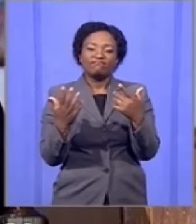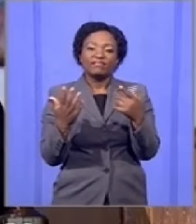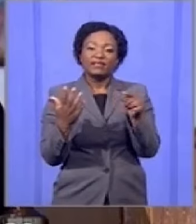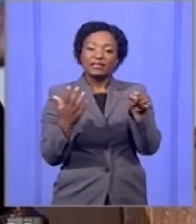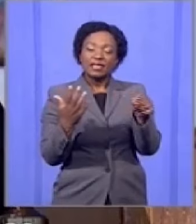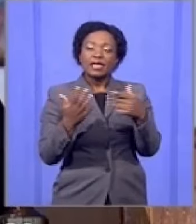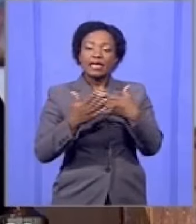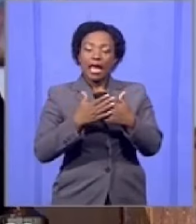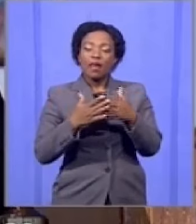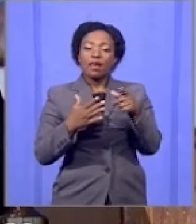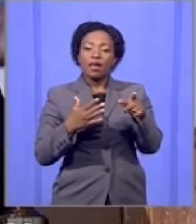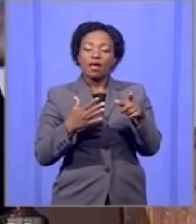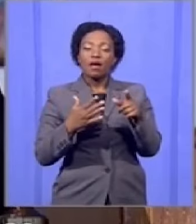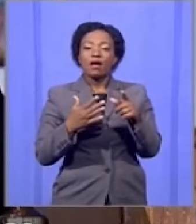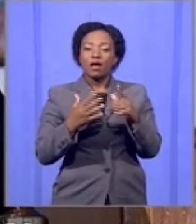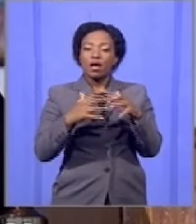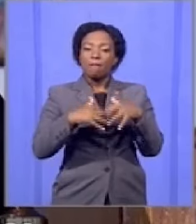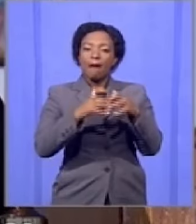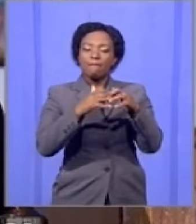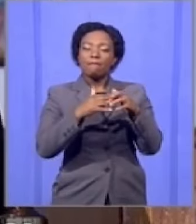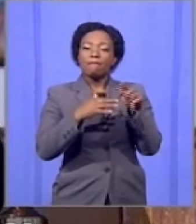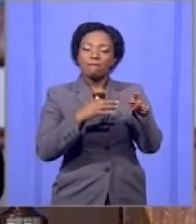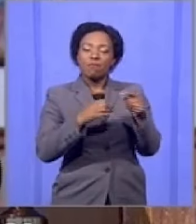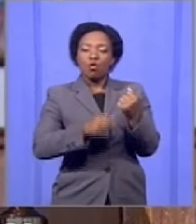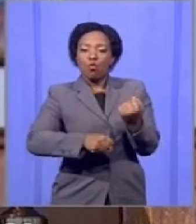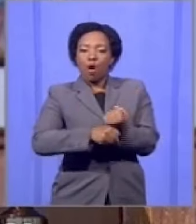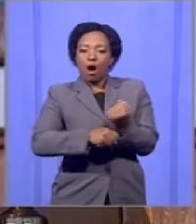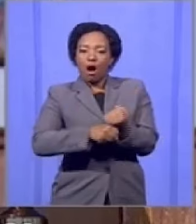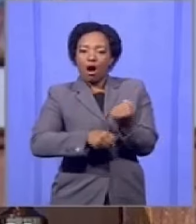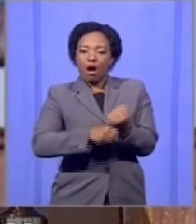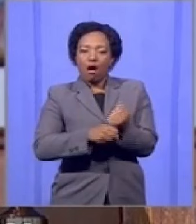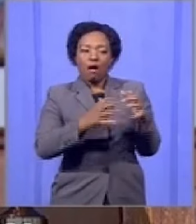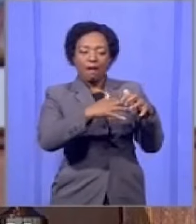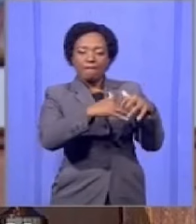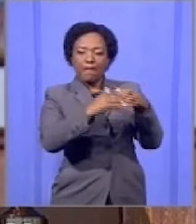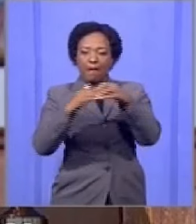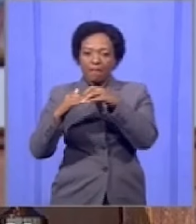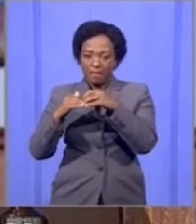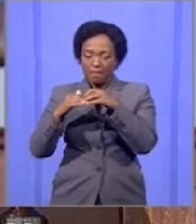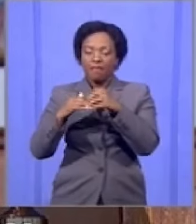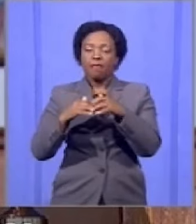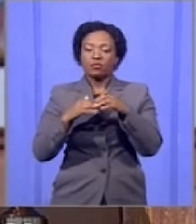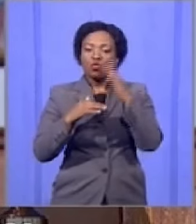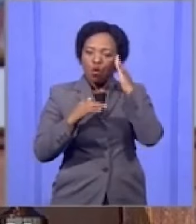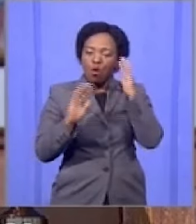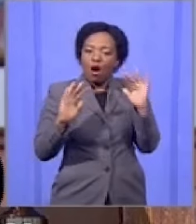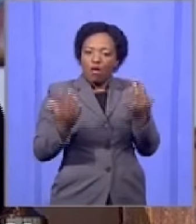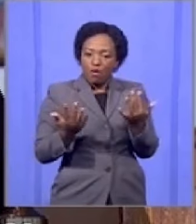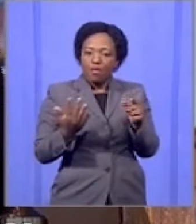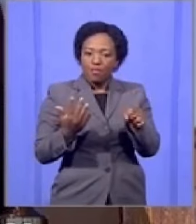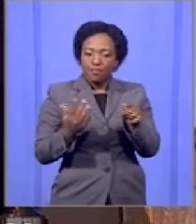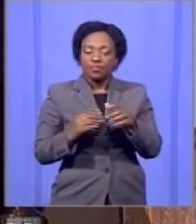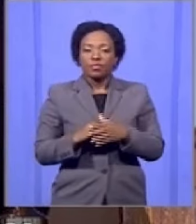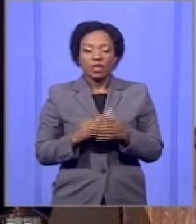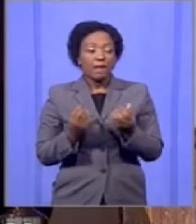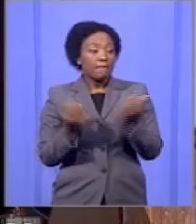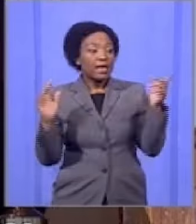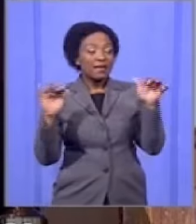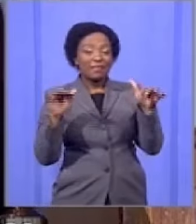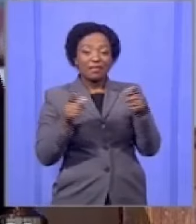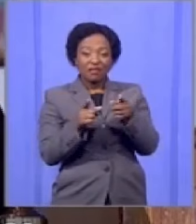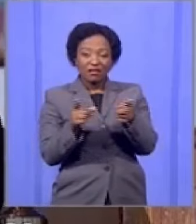kwakhiwe imisebenzi. And the government to have knowledge and the how of job creations. Abantu abaninzi balapha